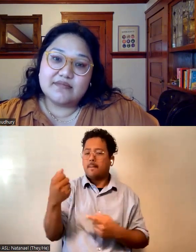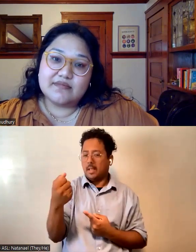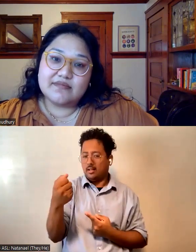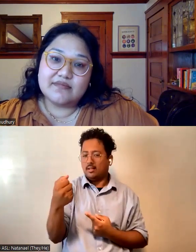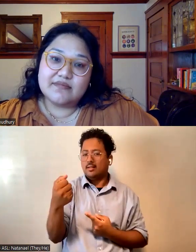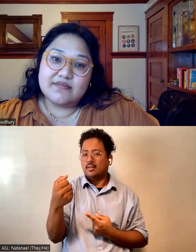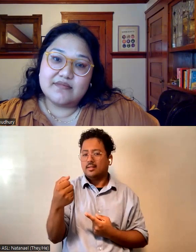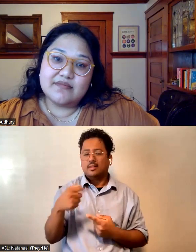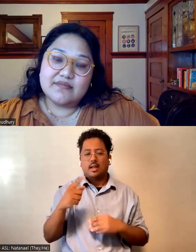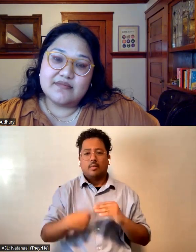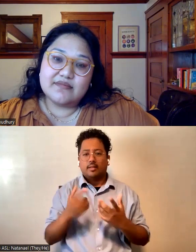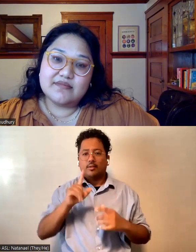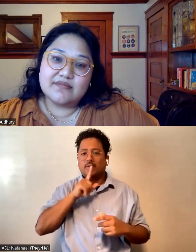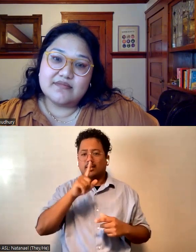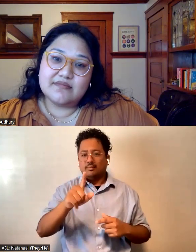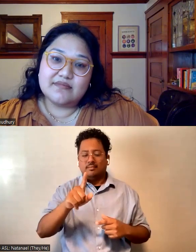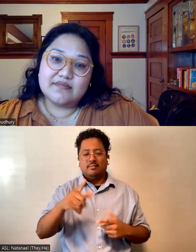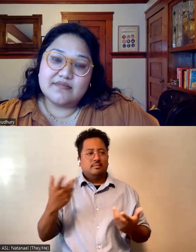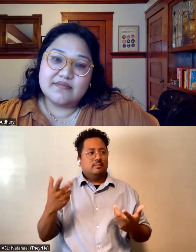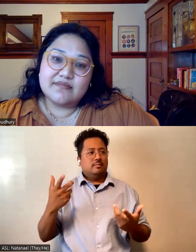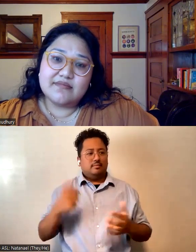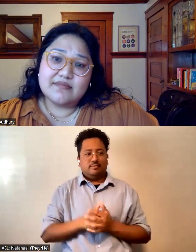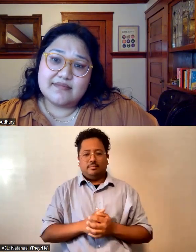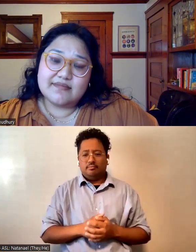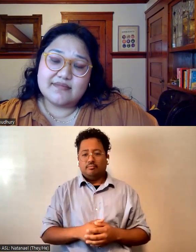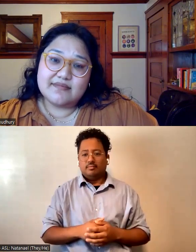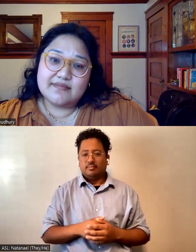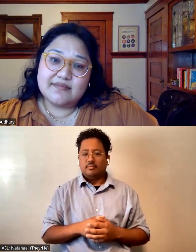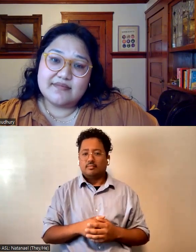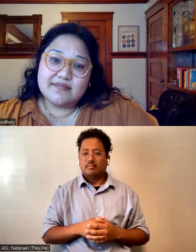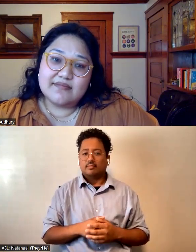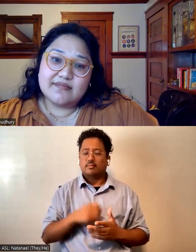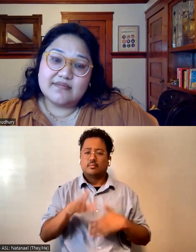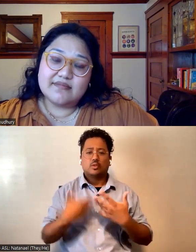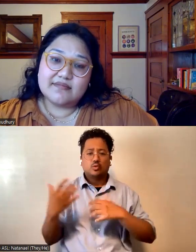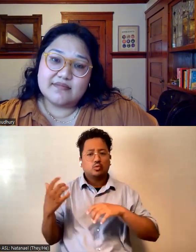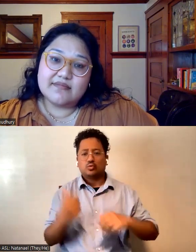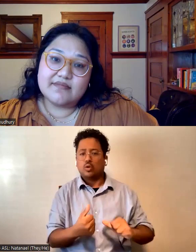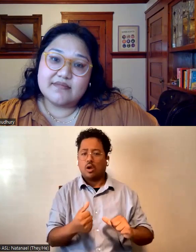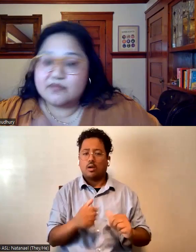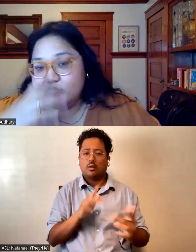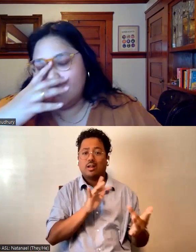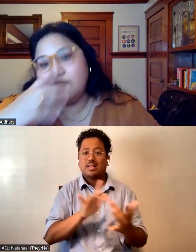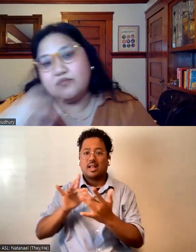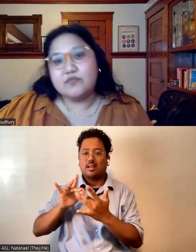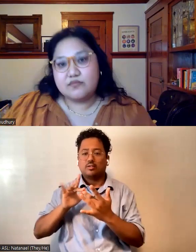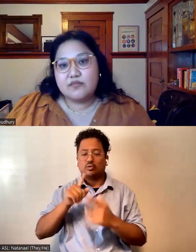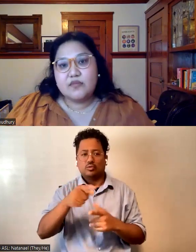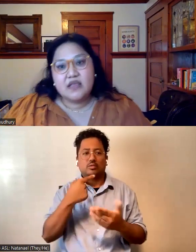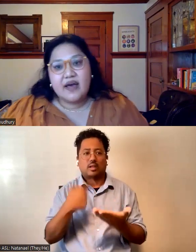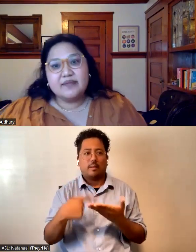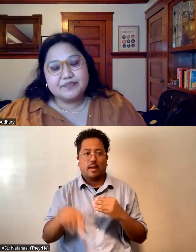state. And it feels like one of the strong connections between one of those exports you were